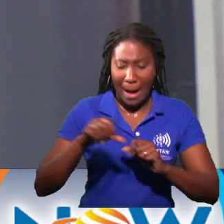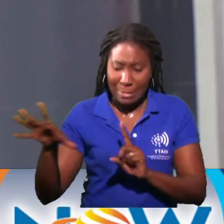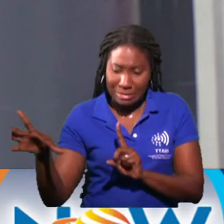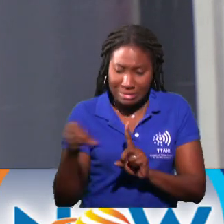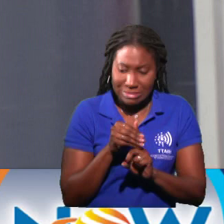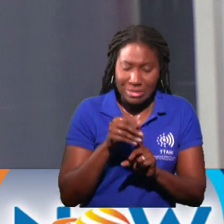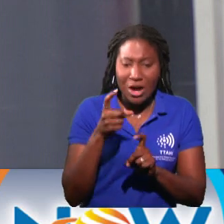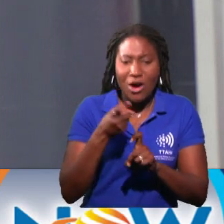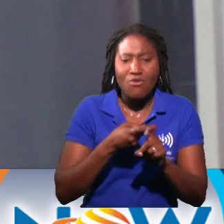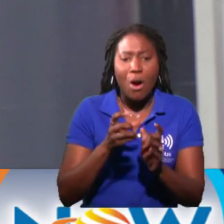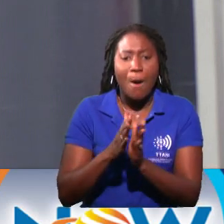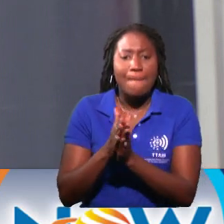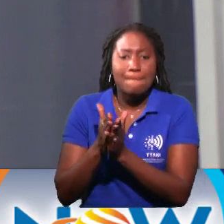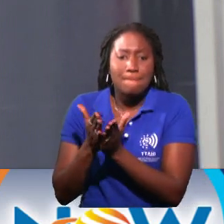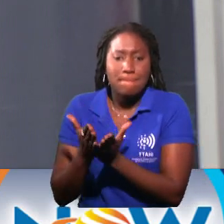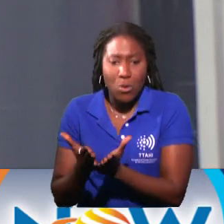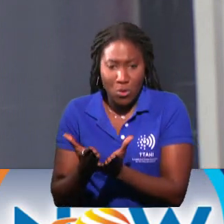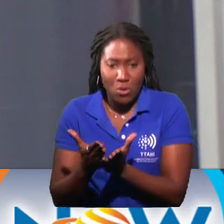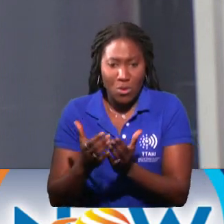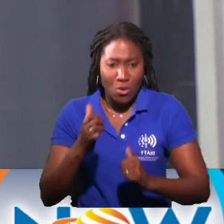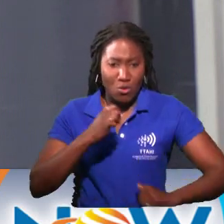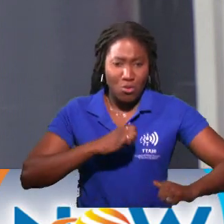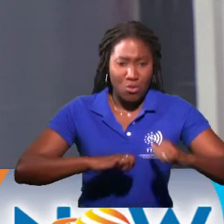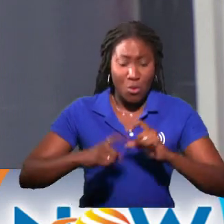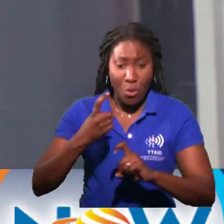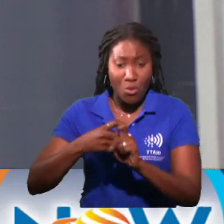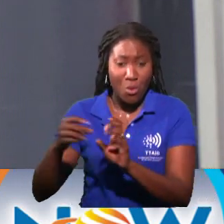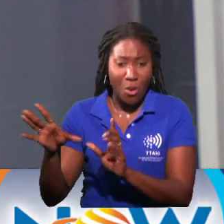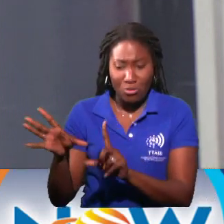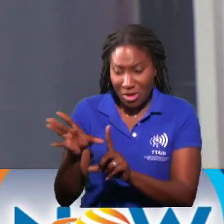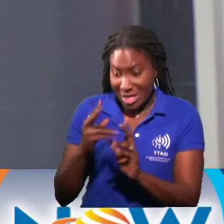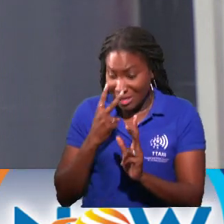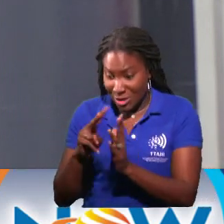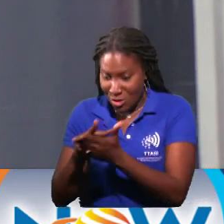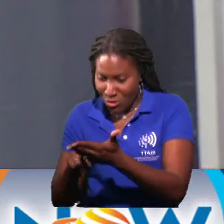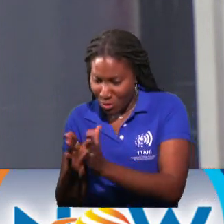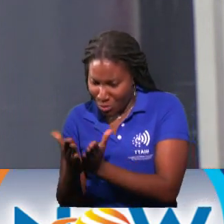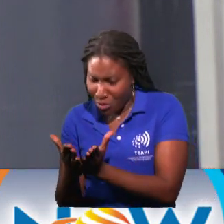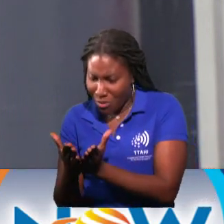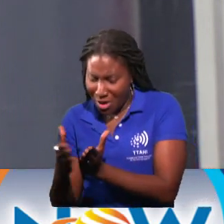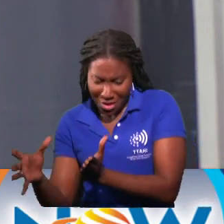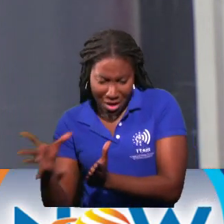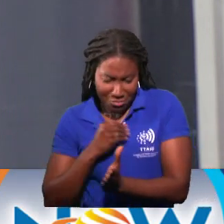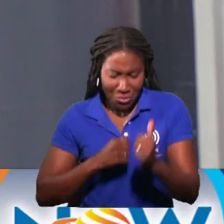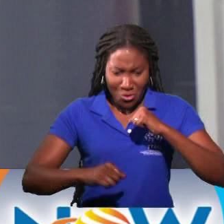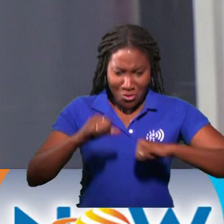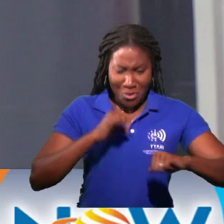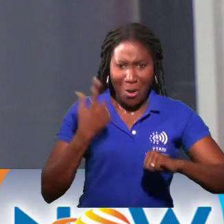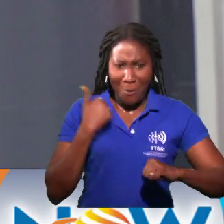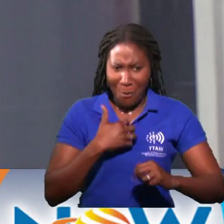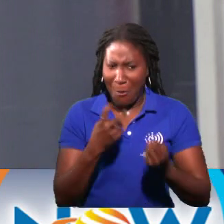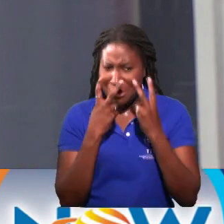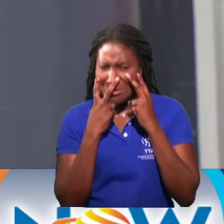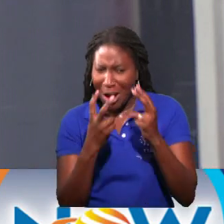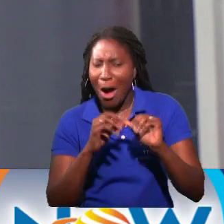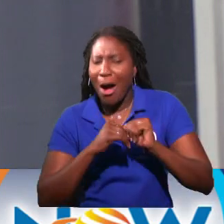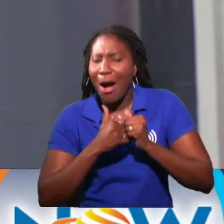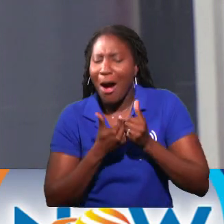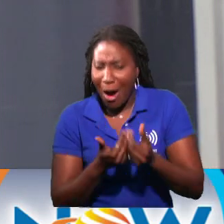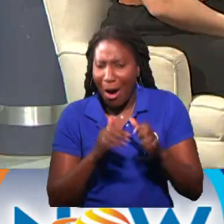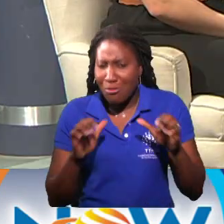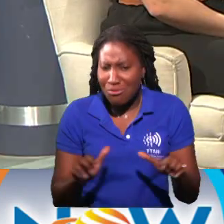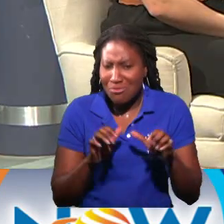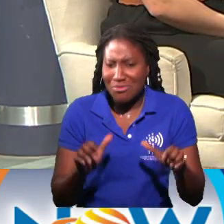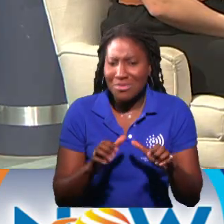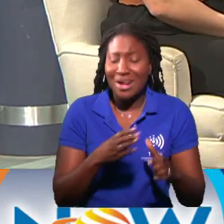them, but they're doing a different way of expressing it. We're all excited to see how she does that. And then Dion will be coming and reading the